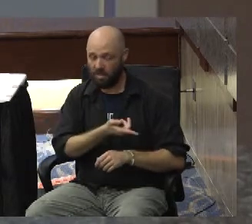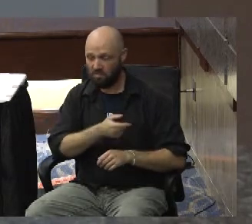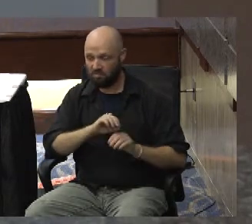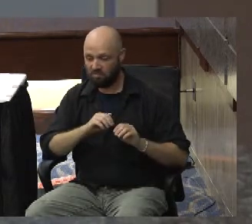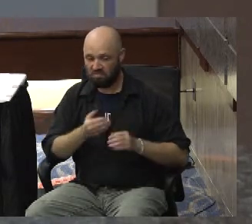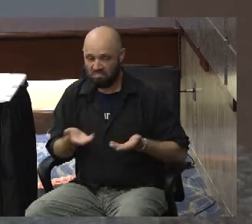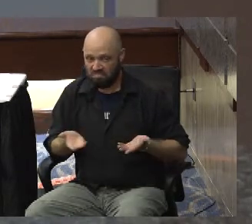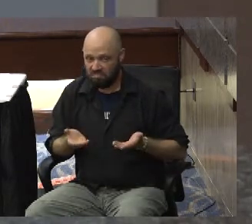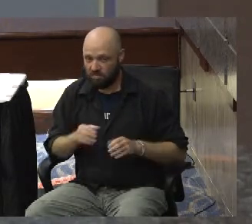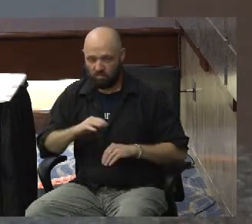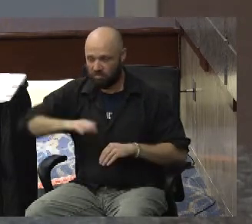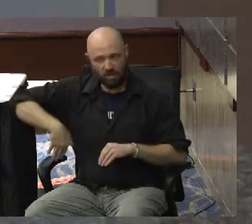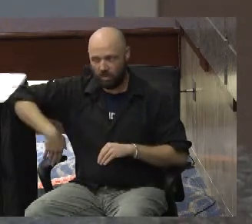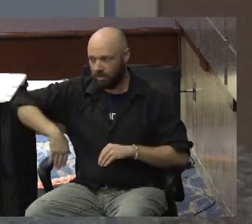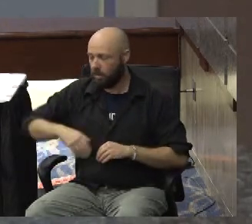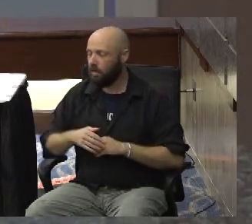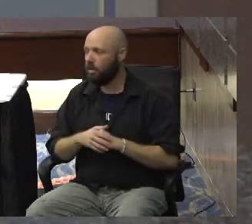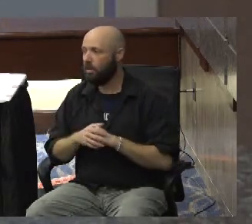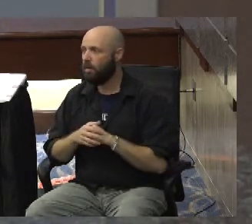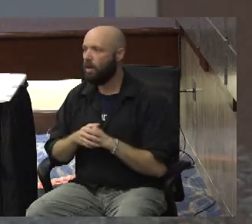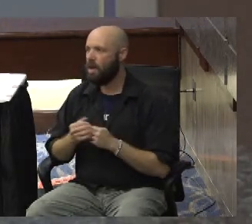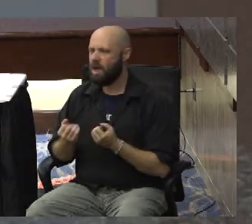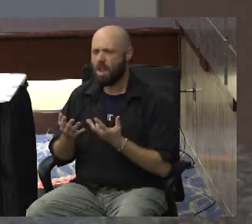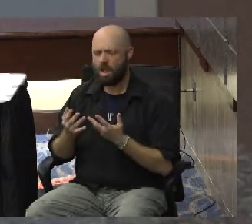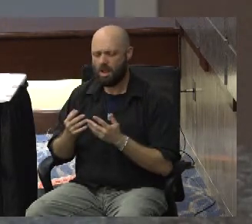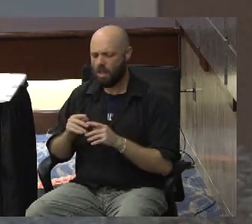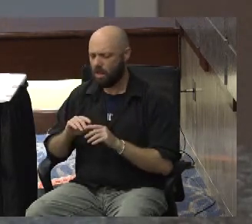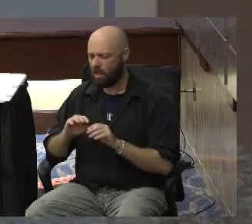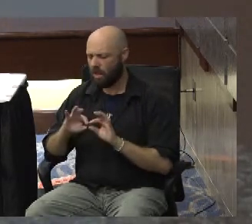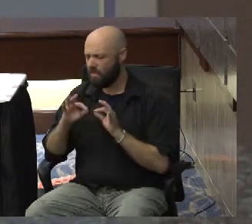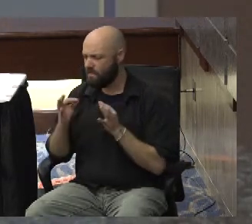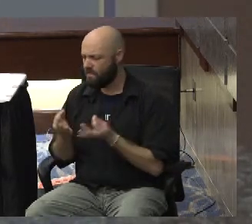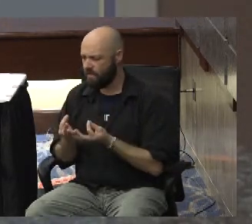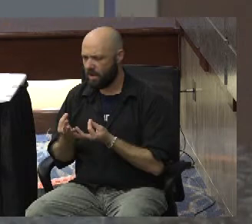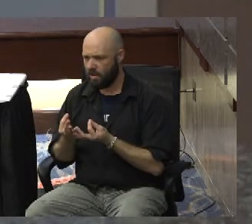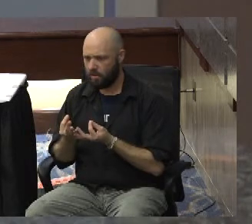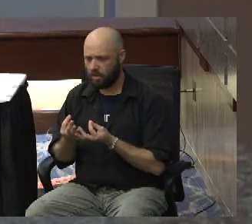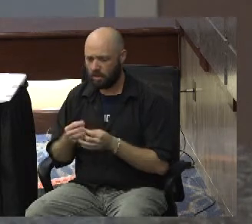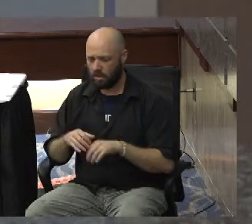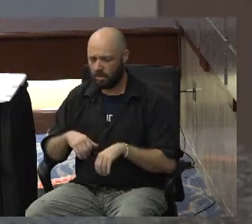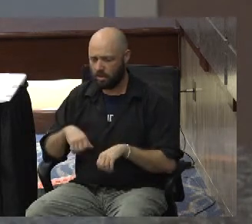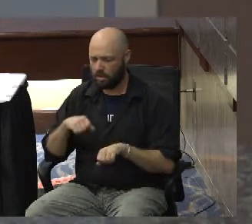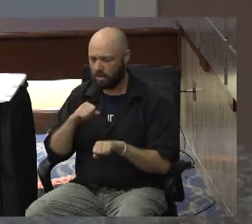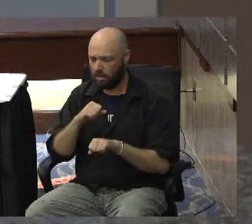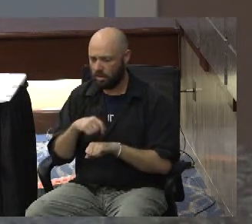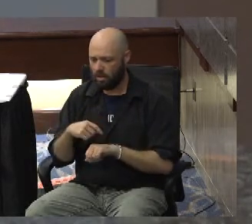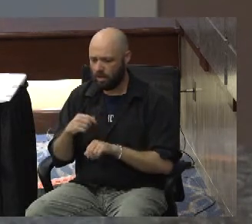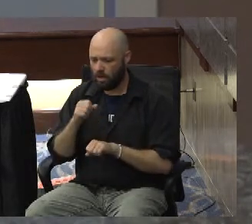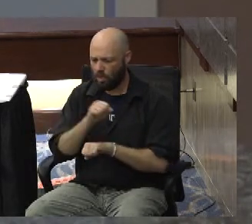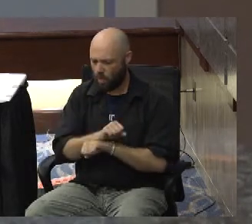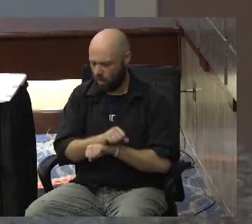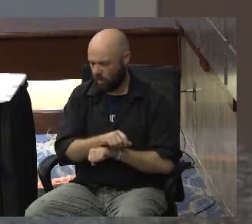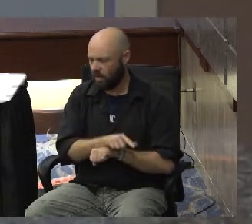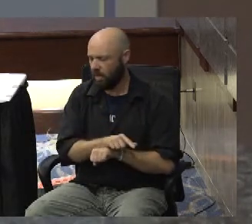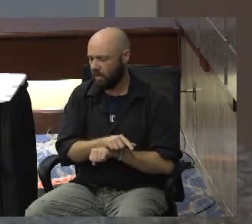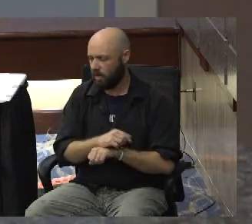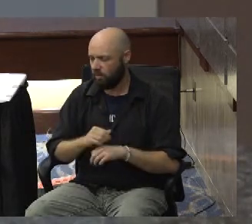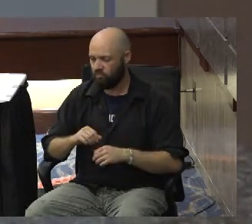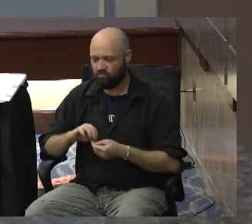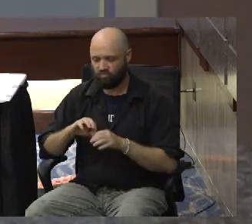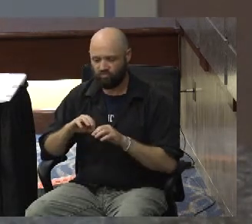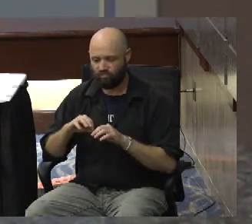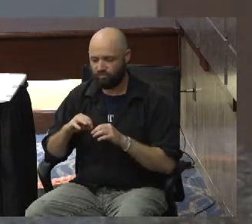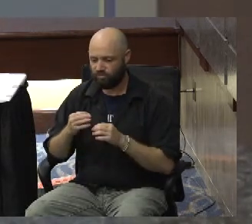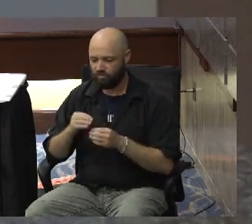of families that have made foundation, built roots because of the employment there.